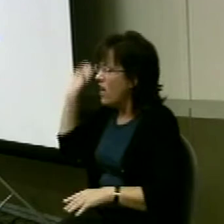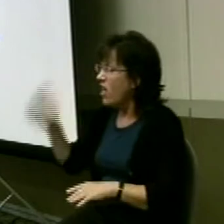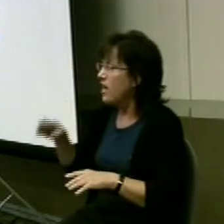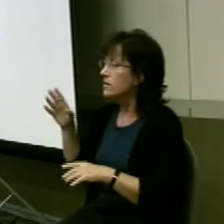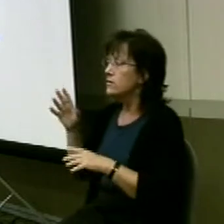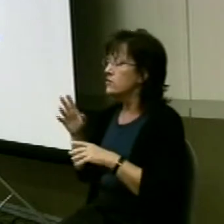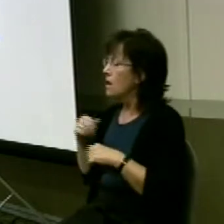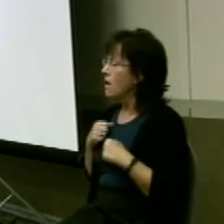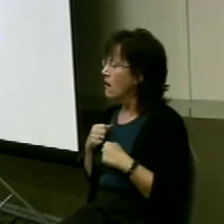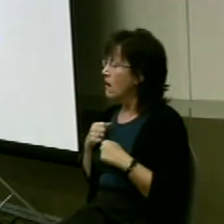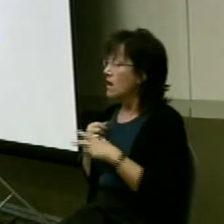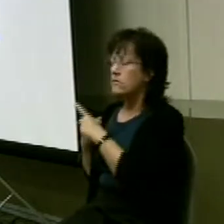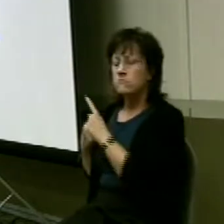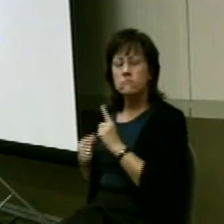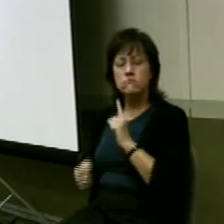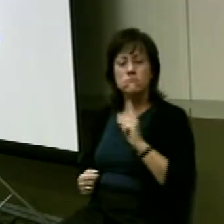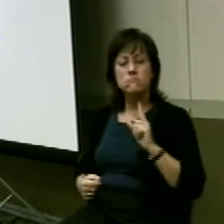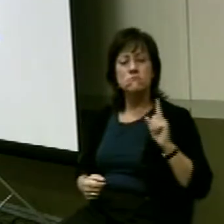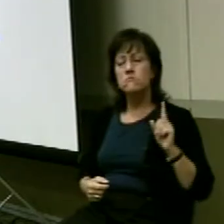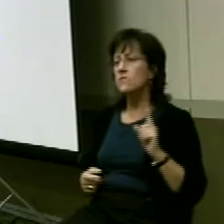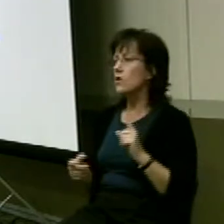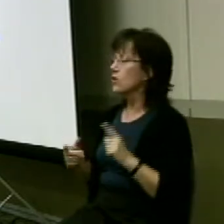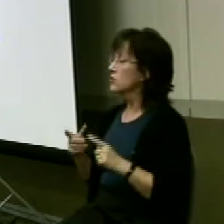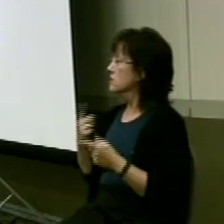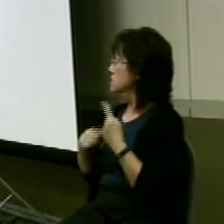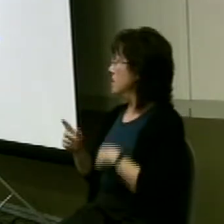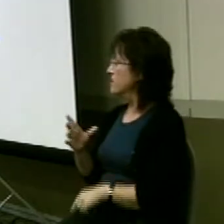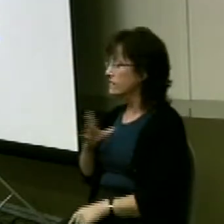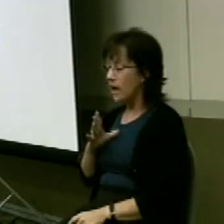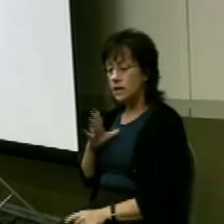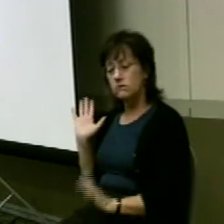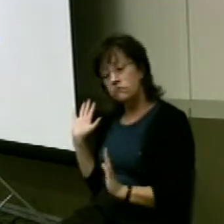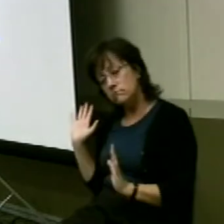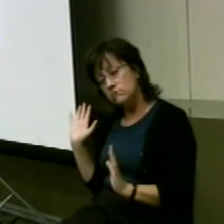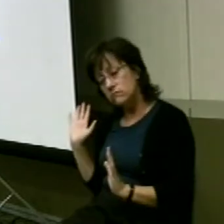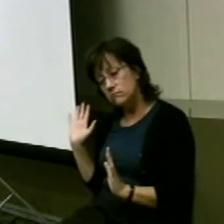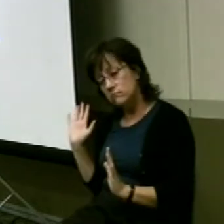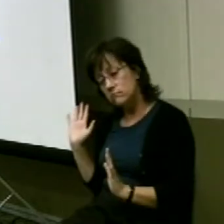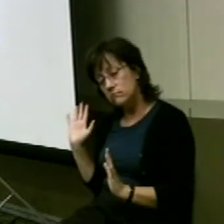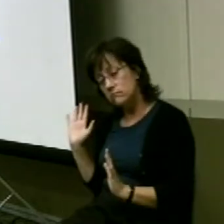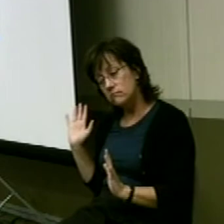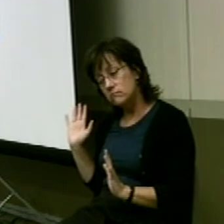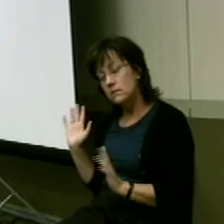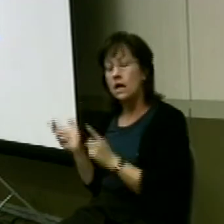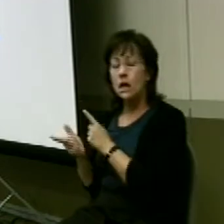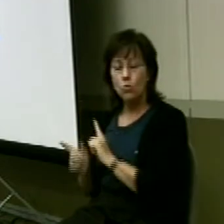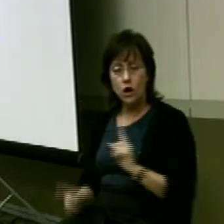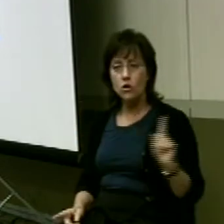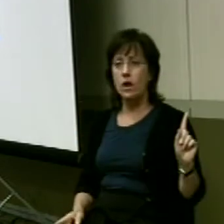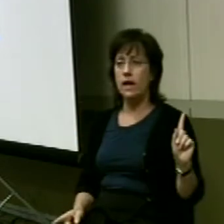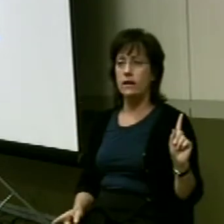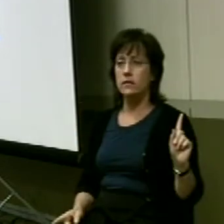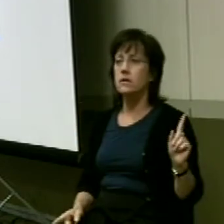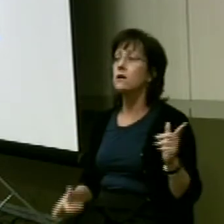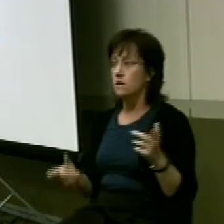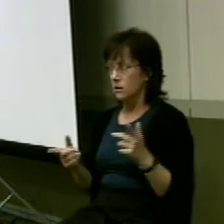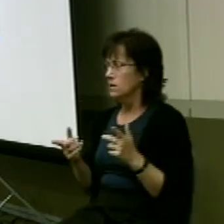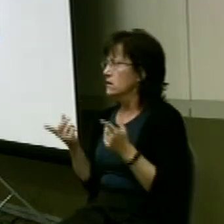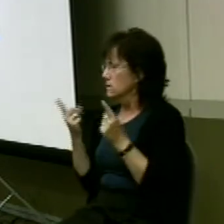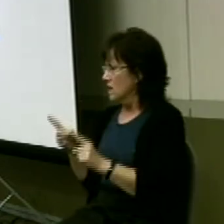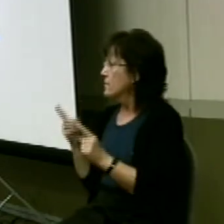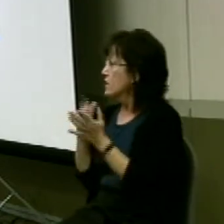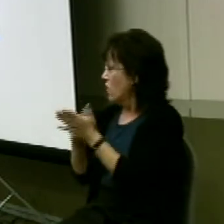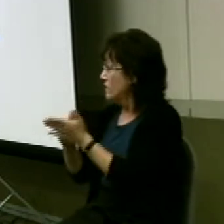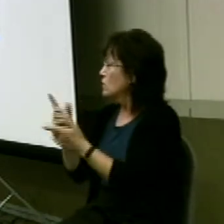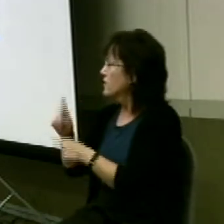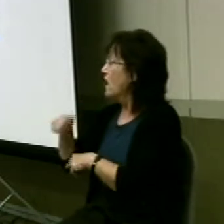instead of hitting them, we're going to teach him just to walk away or to sign fine, like that's okay. We